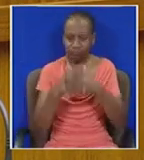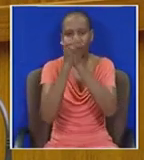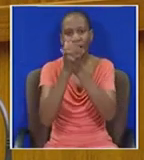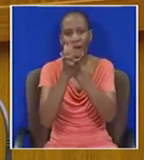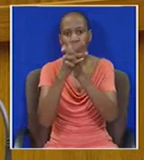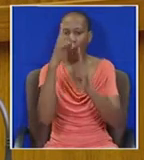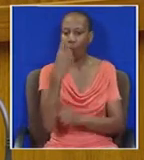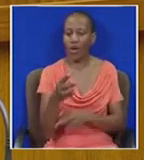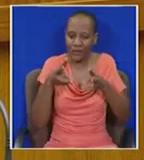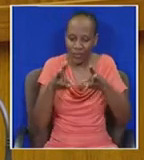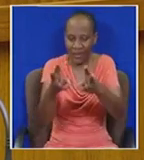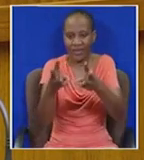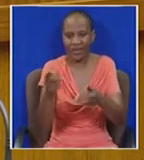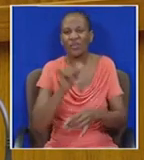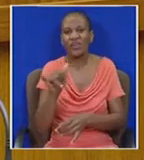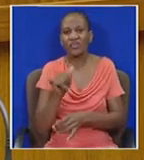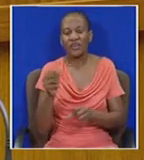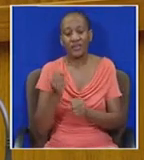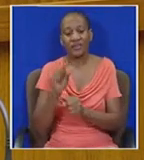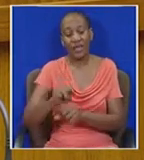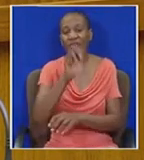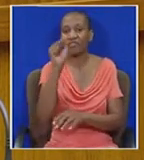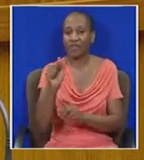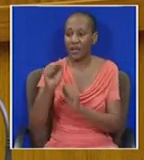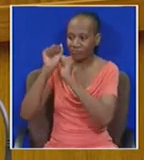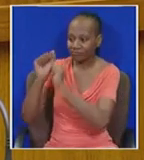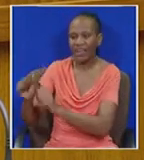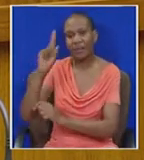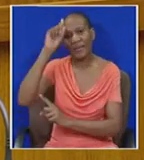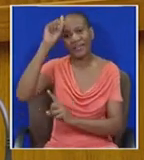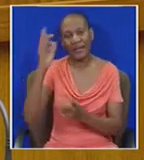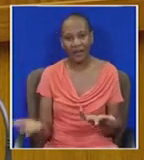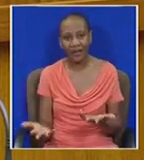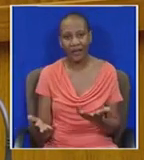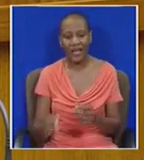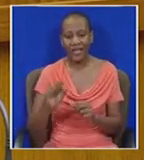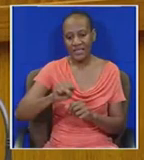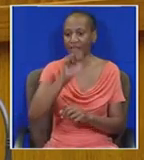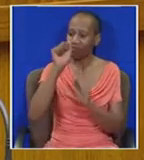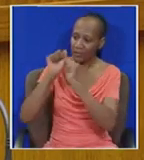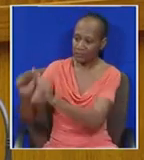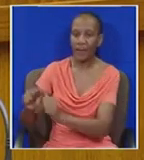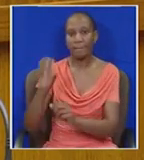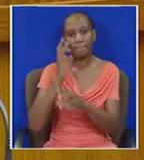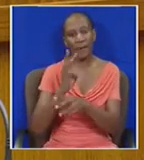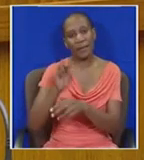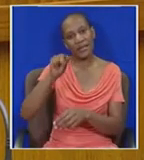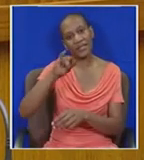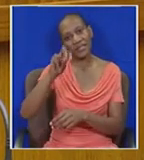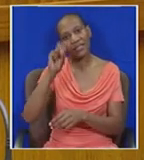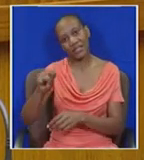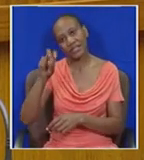vision of a South Africa of Nelson Mandela, a South Africa of Albertina Sisulu. Let